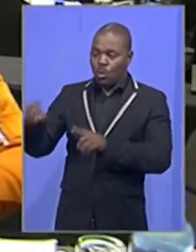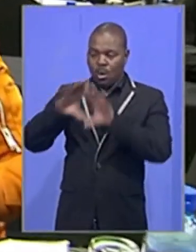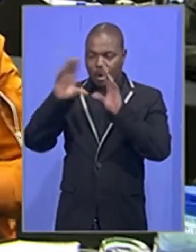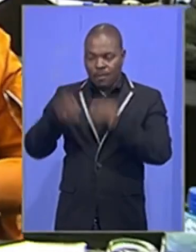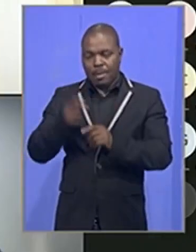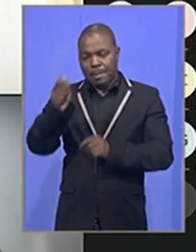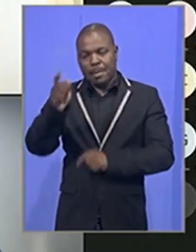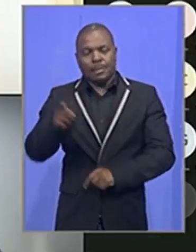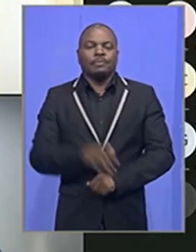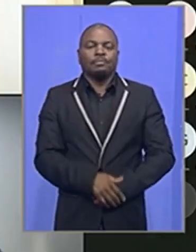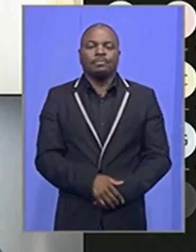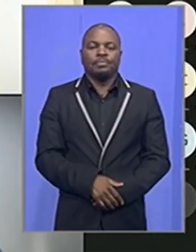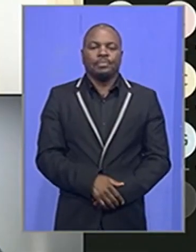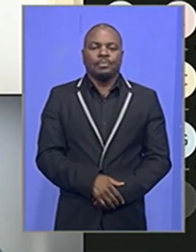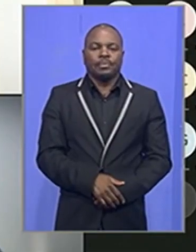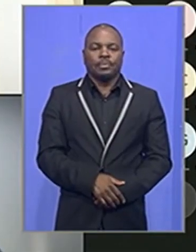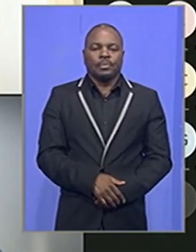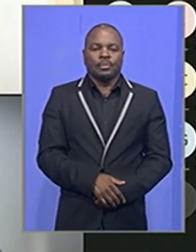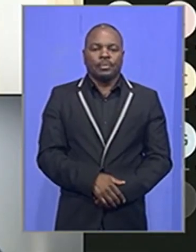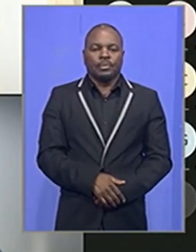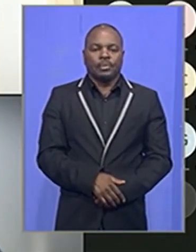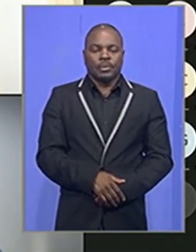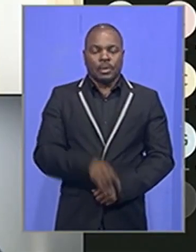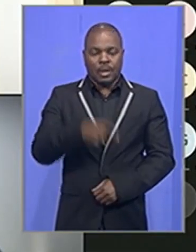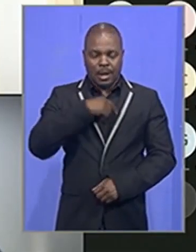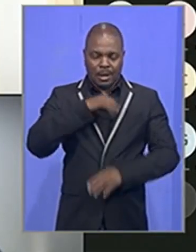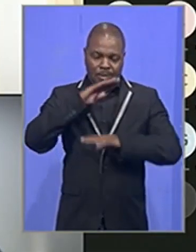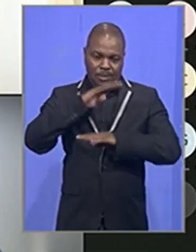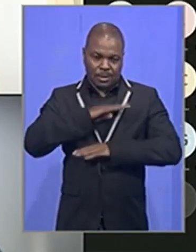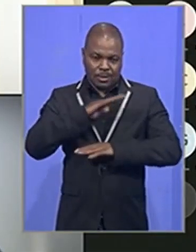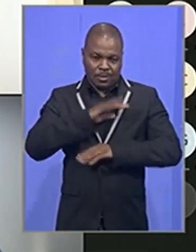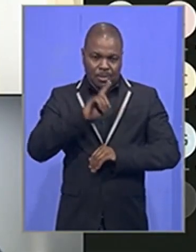nyewe. I'm not satisfied that